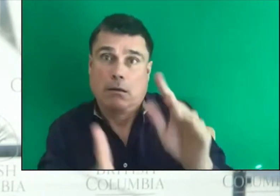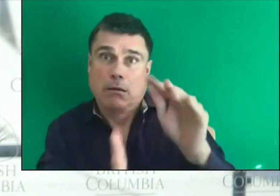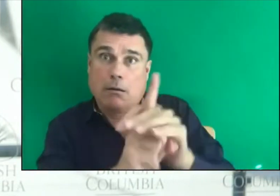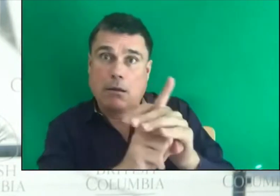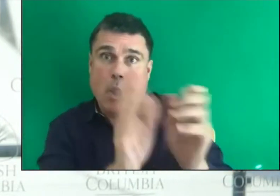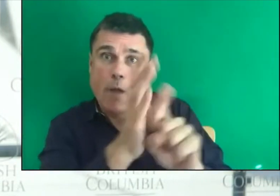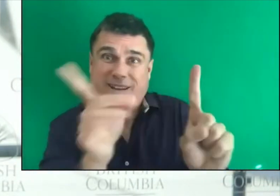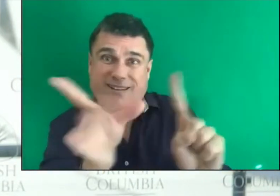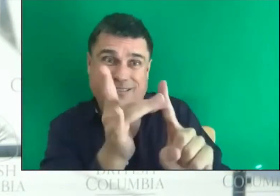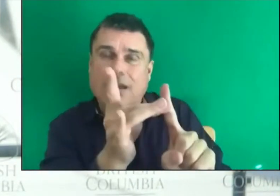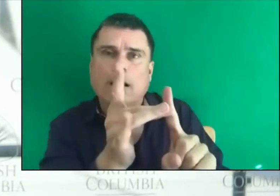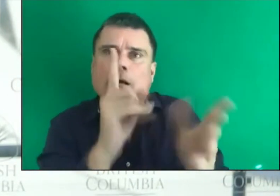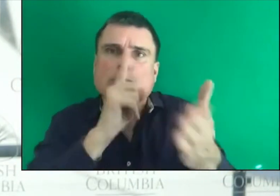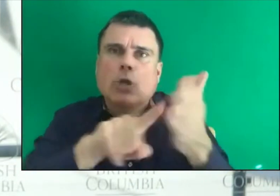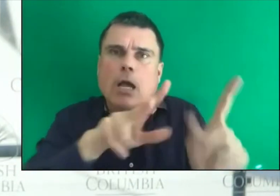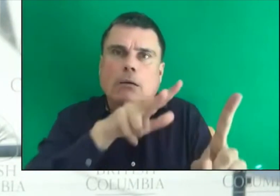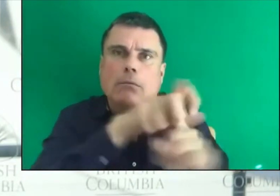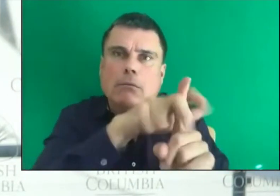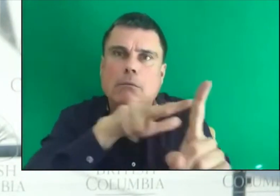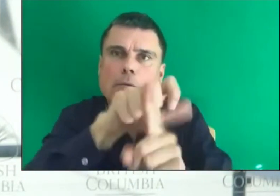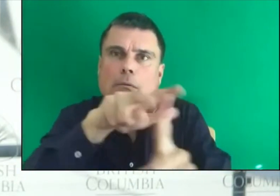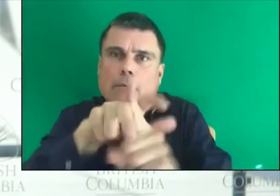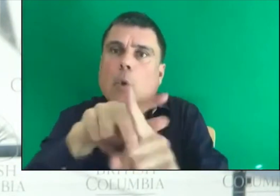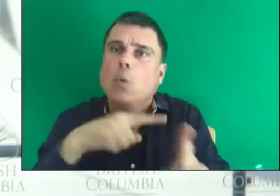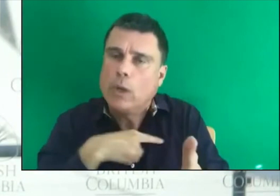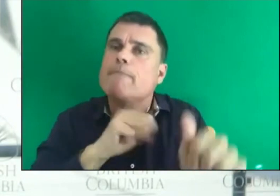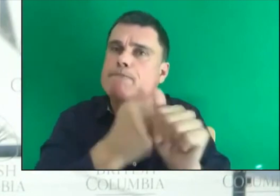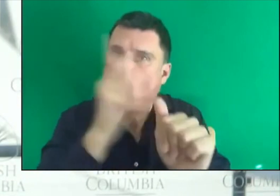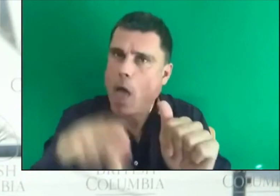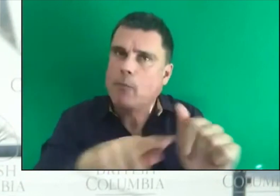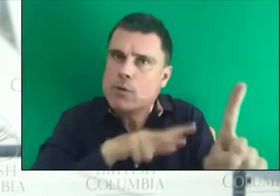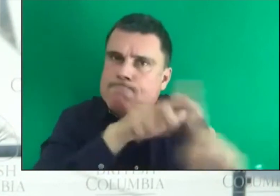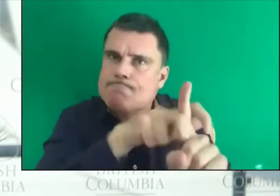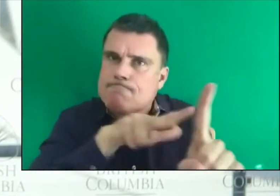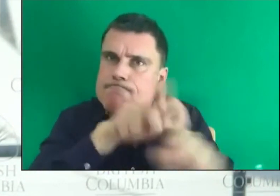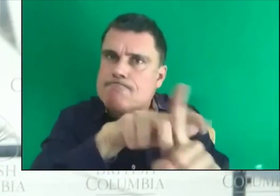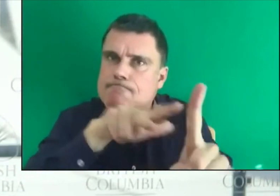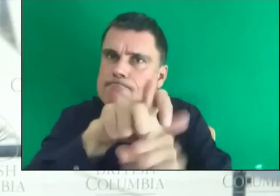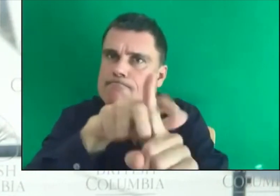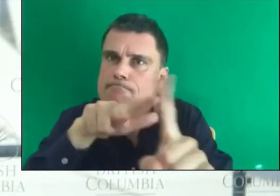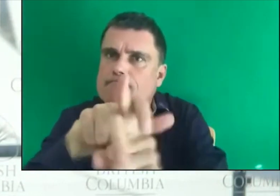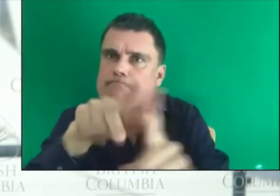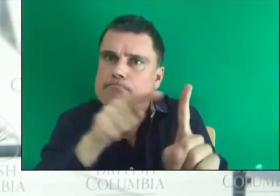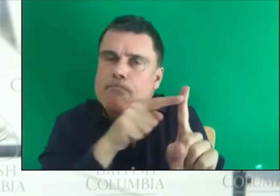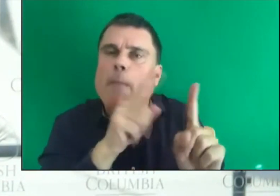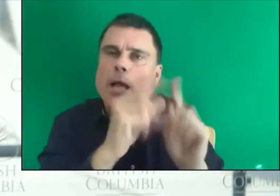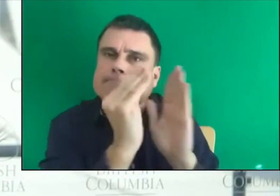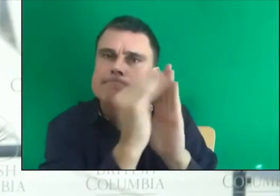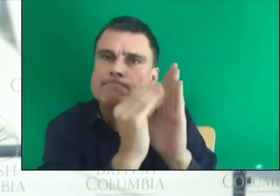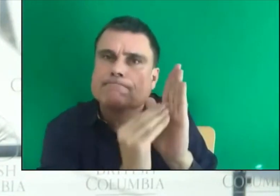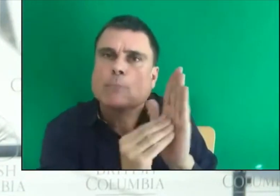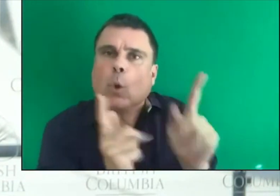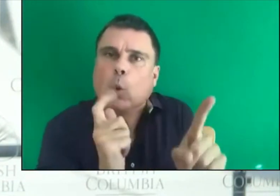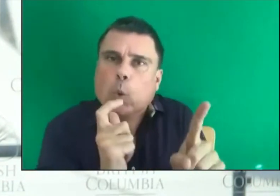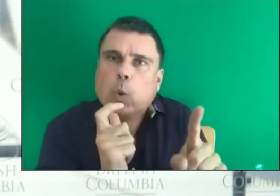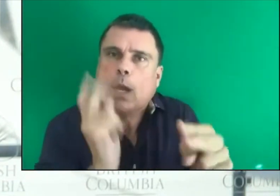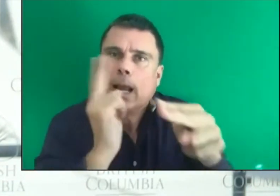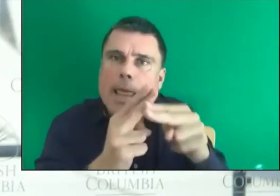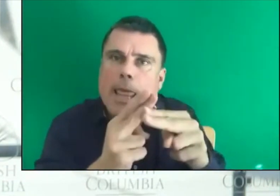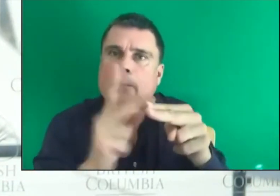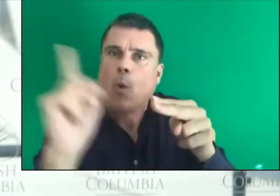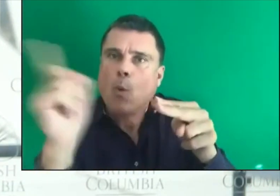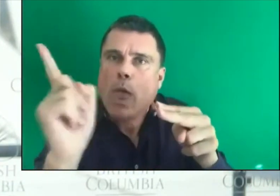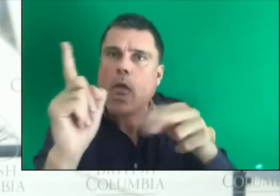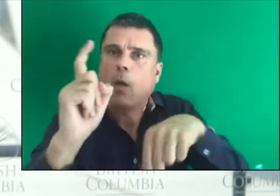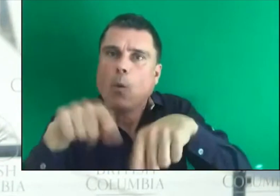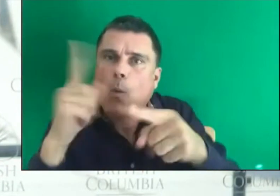type of situation? Yeah, another very good question. And one of the reasons, again, while we're taking these actions today, we have